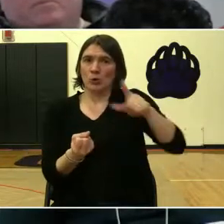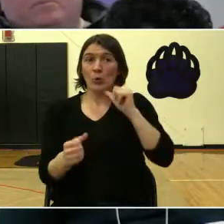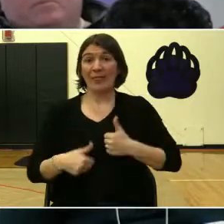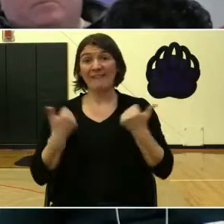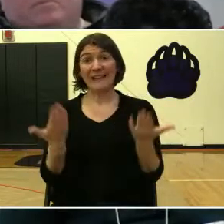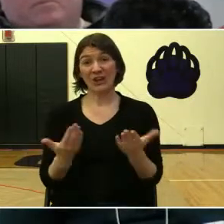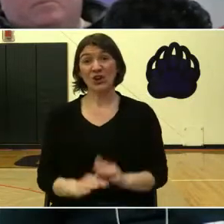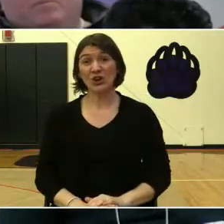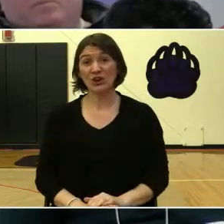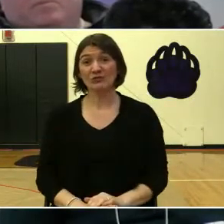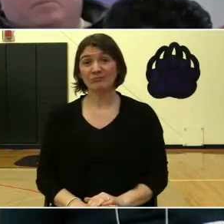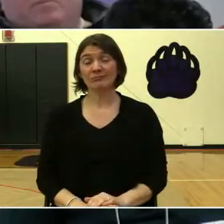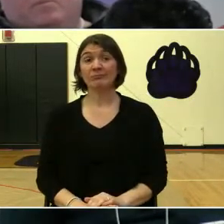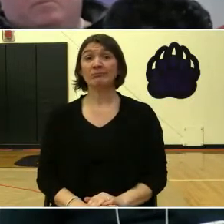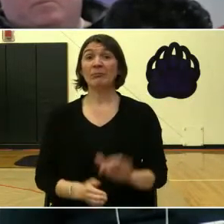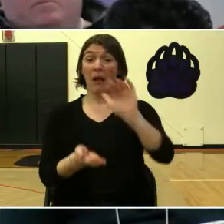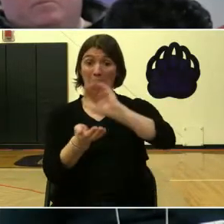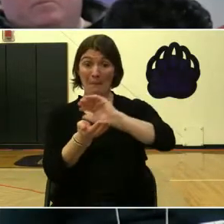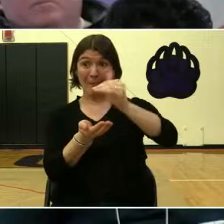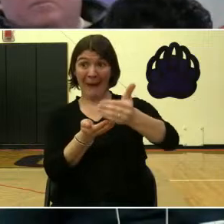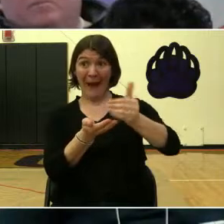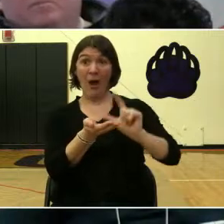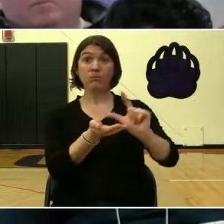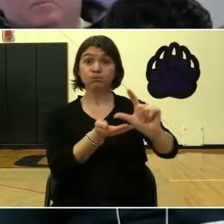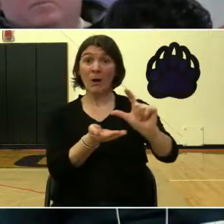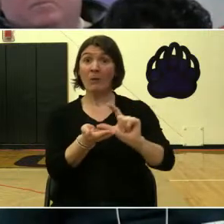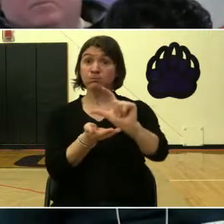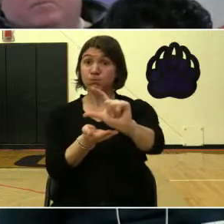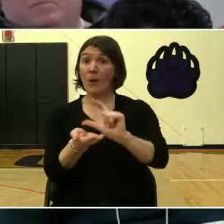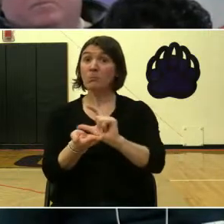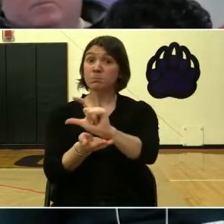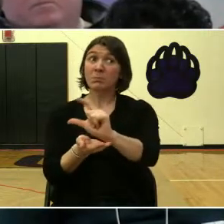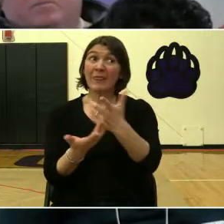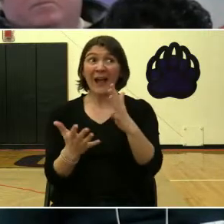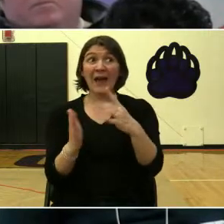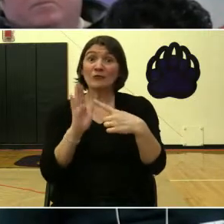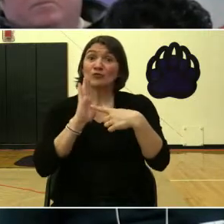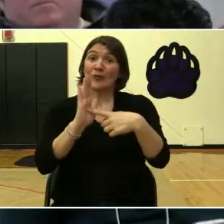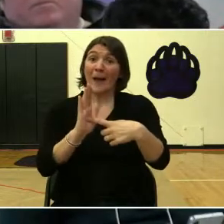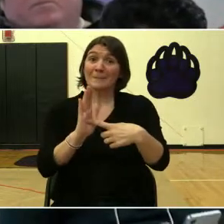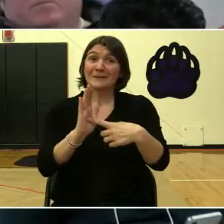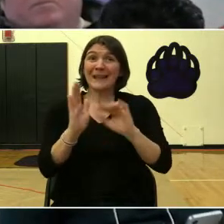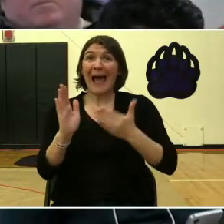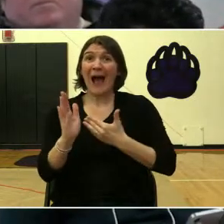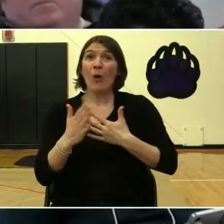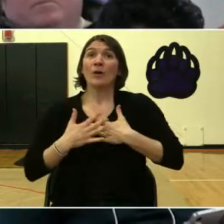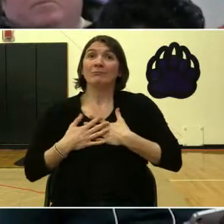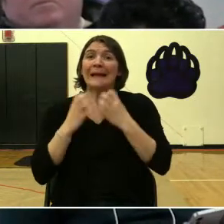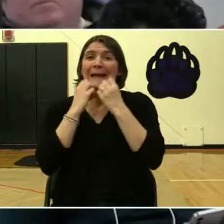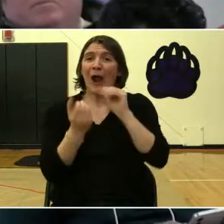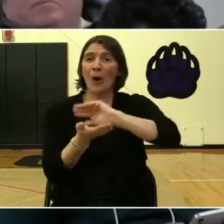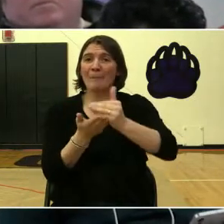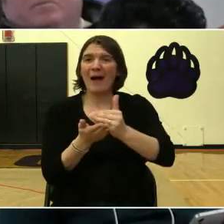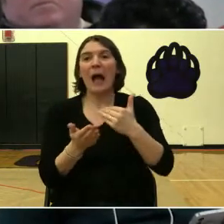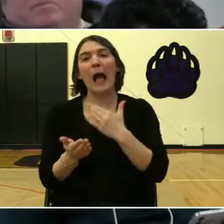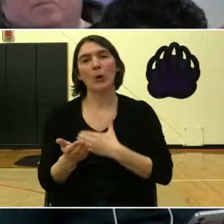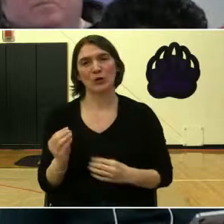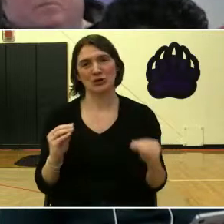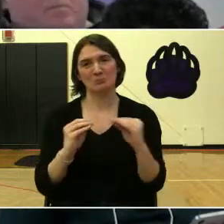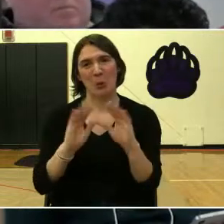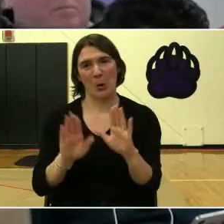fulfilling and the amount we give sort of represent presents the amount that we care I wish it was a